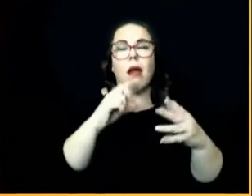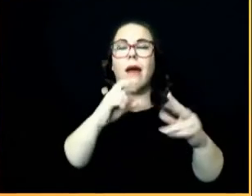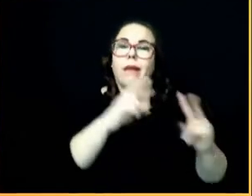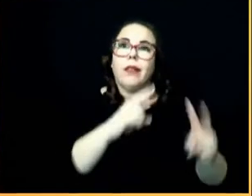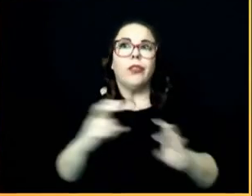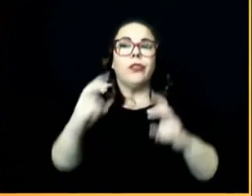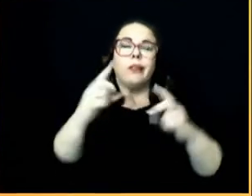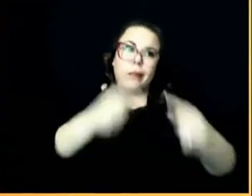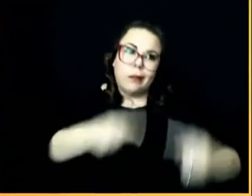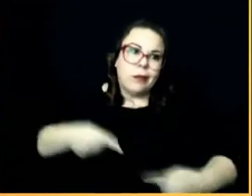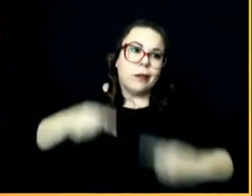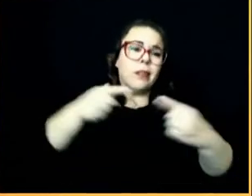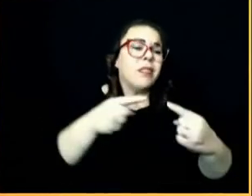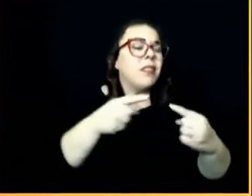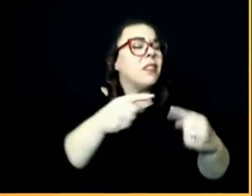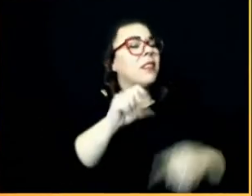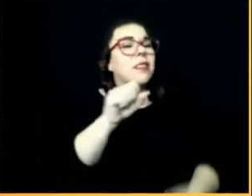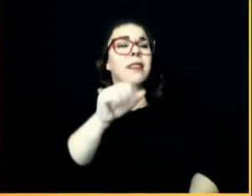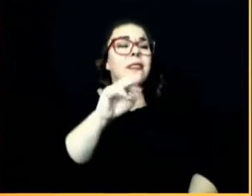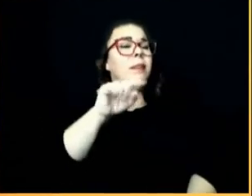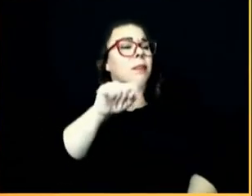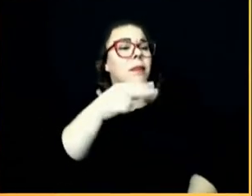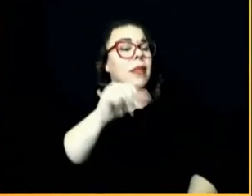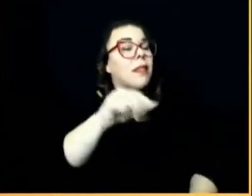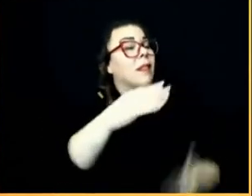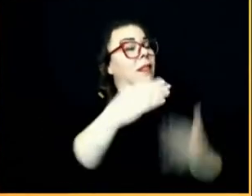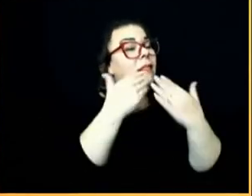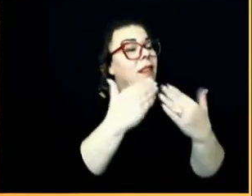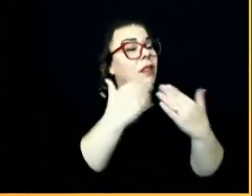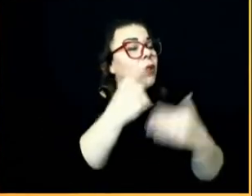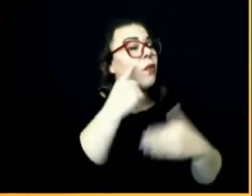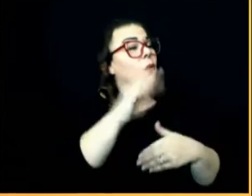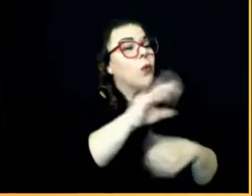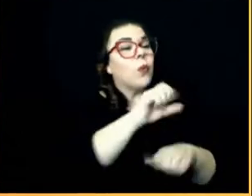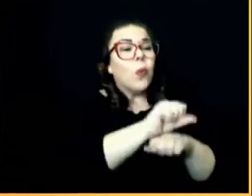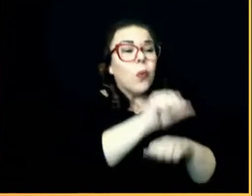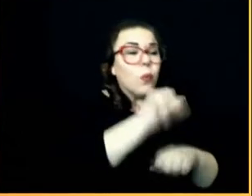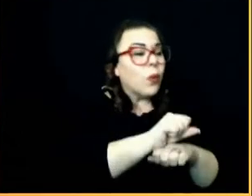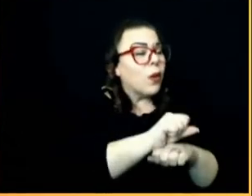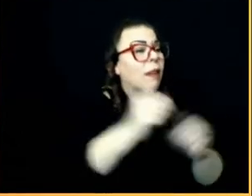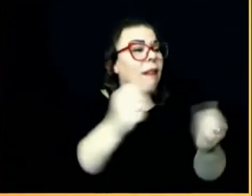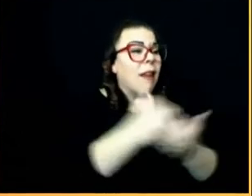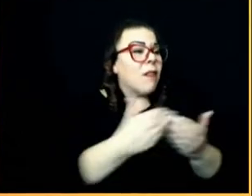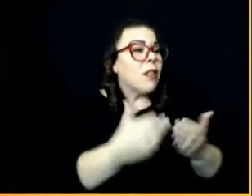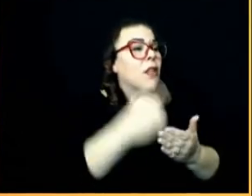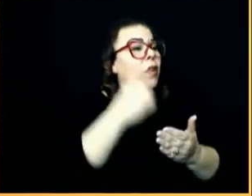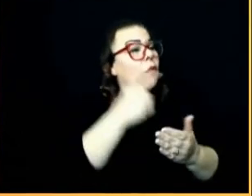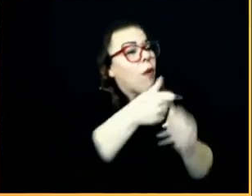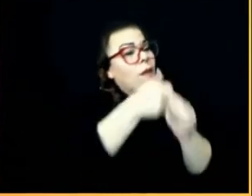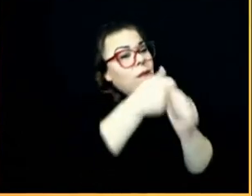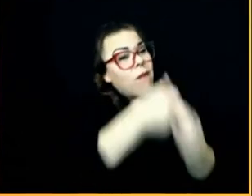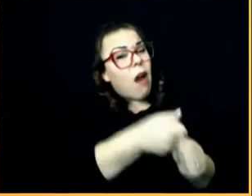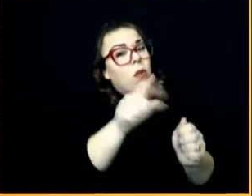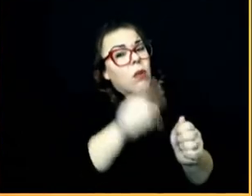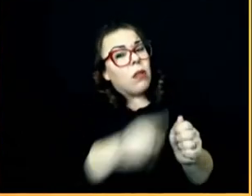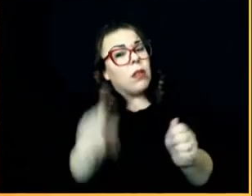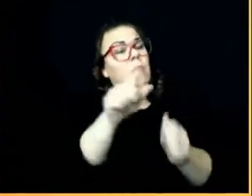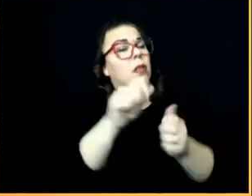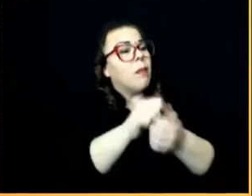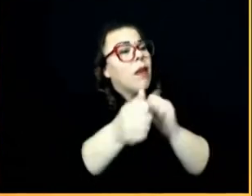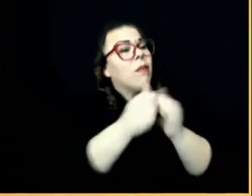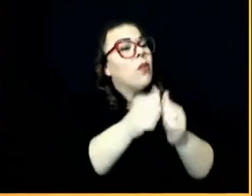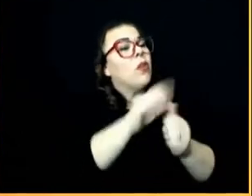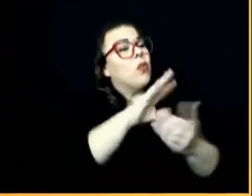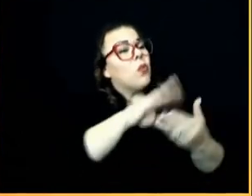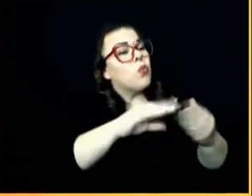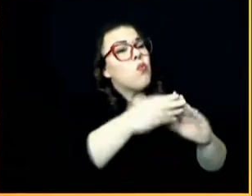Samantha, for your work as a journalist, for telling our stories, for following these races, for believing that